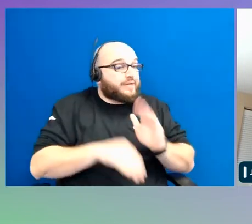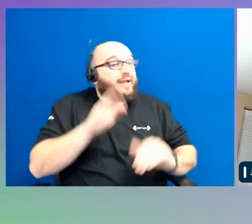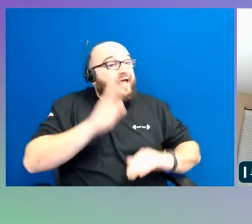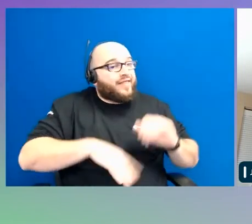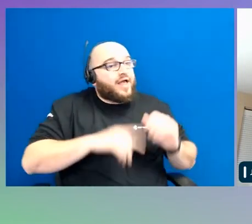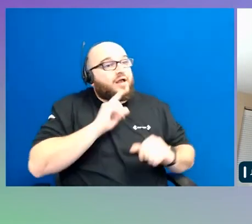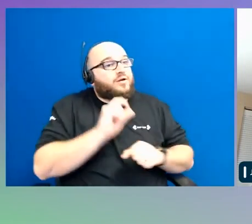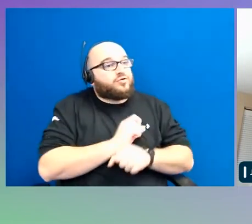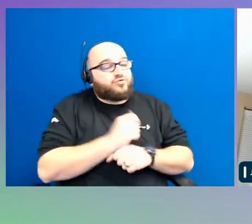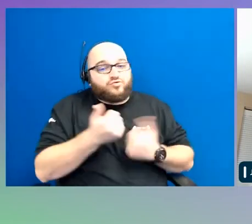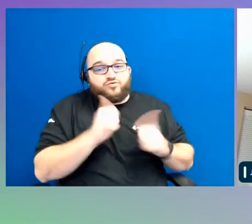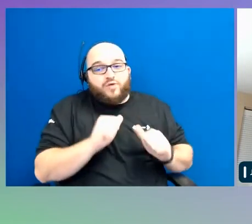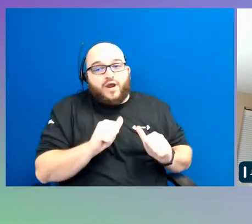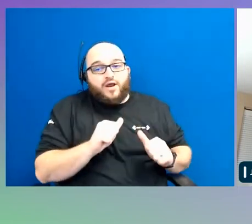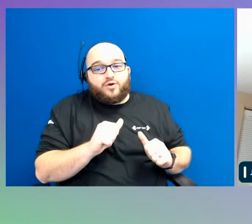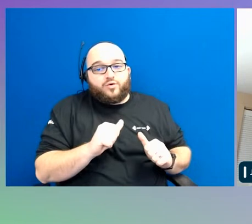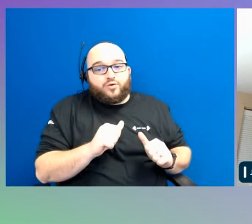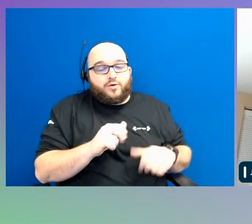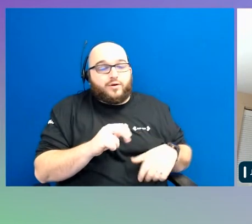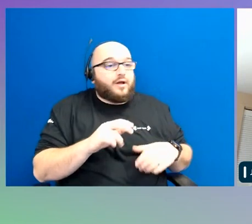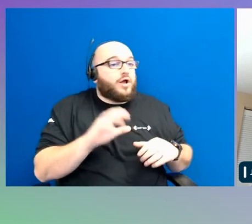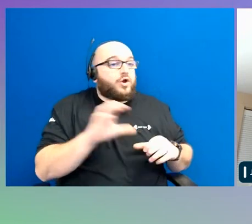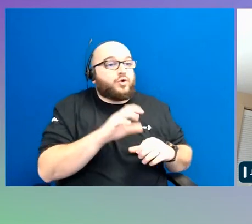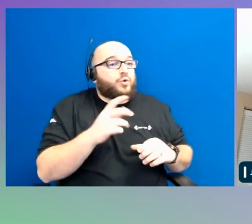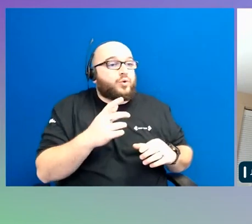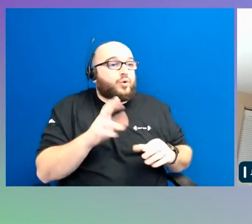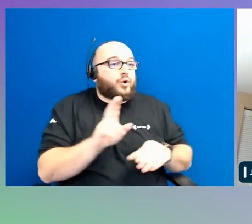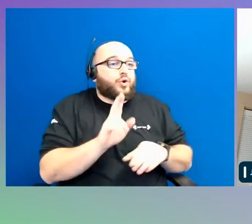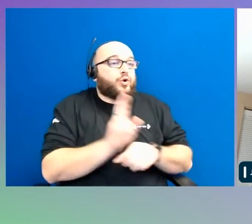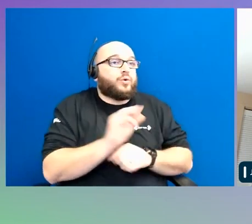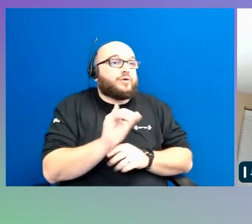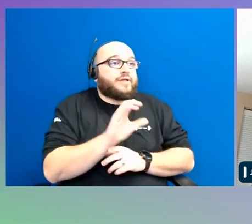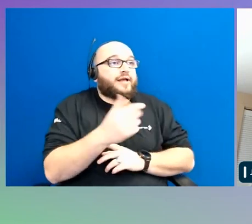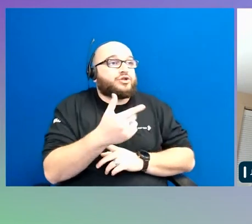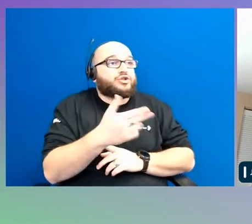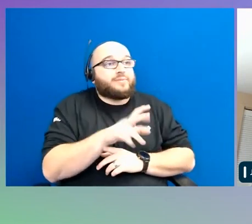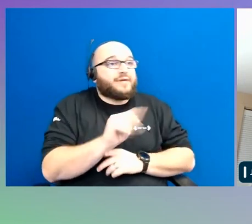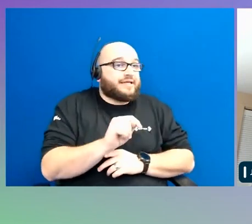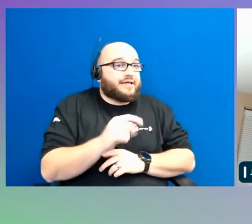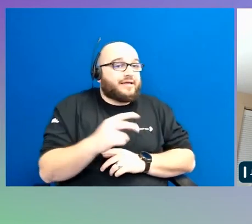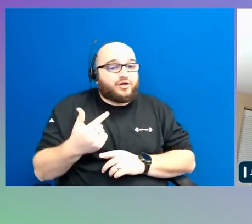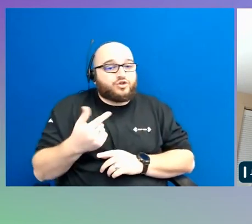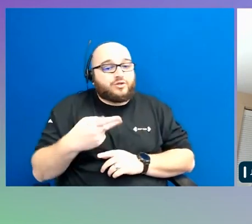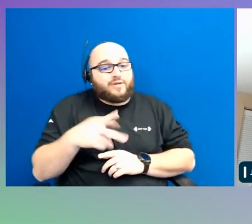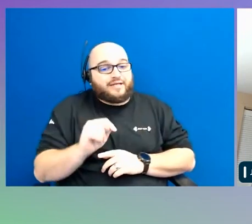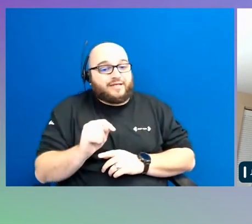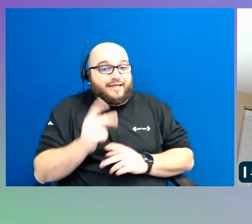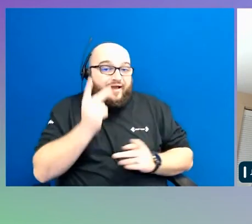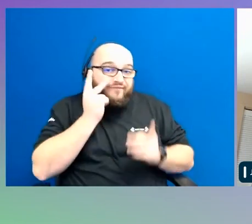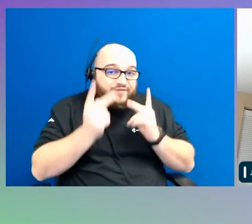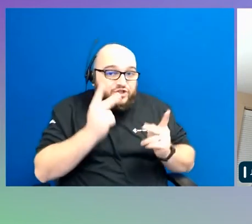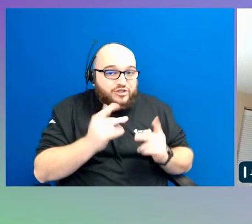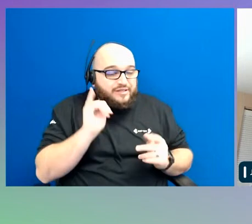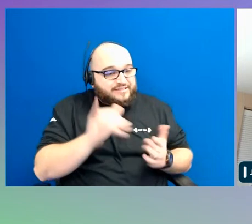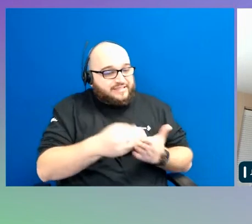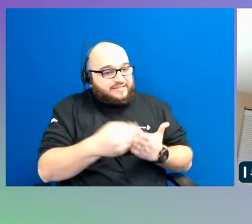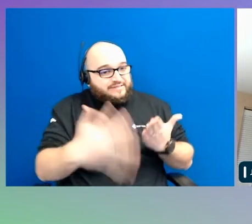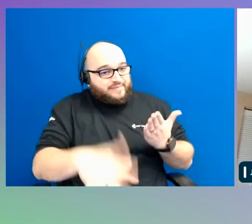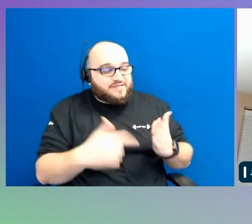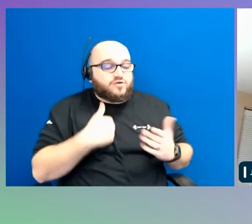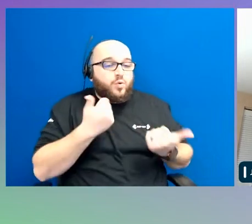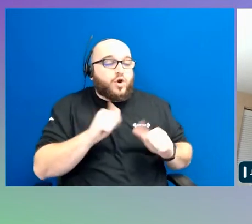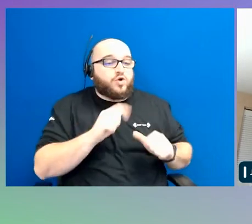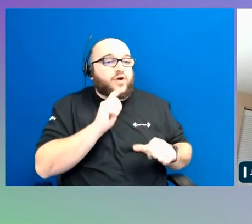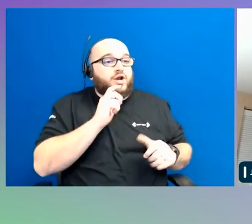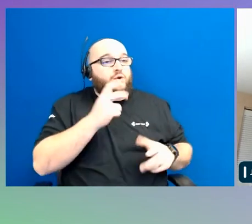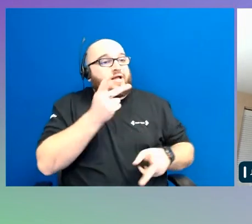all to something like GPT Vision, because that's very expensive. So we are trying to keep costs low by